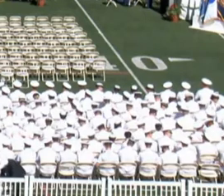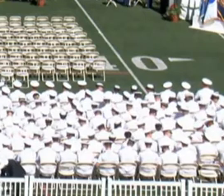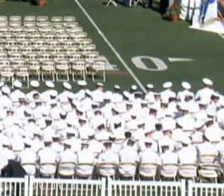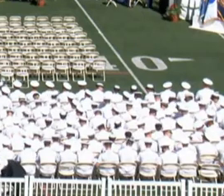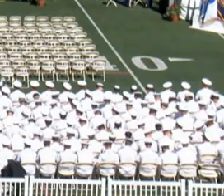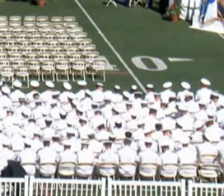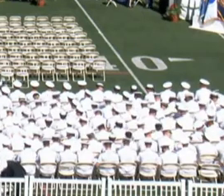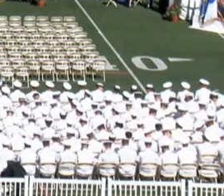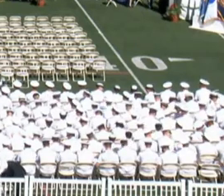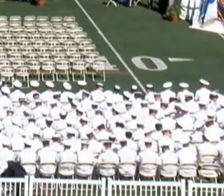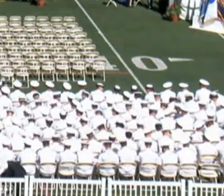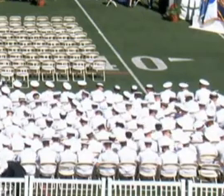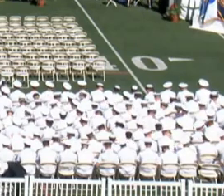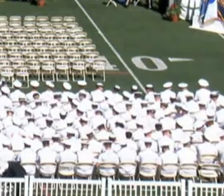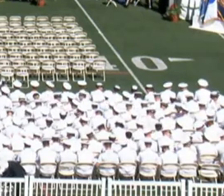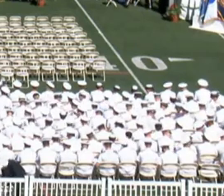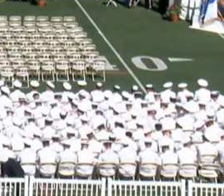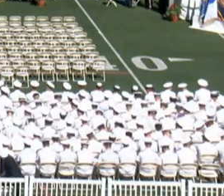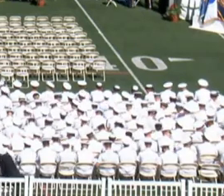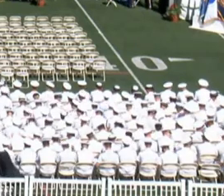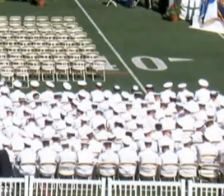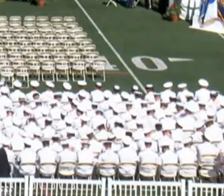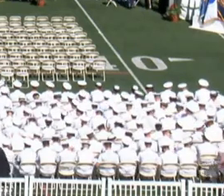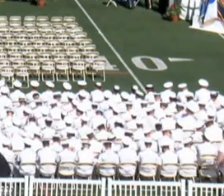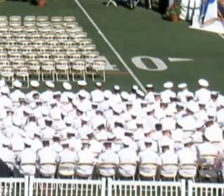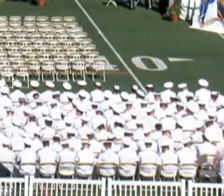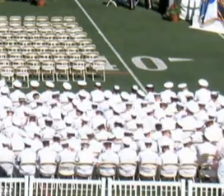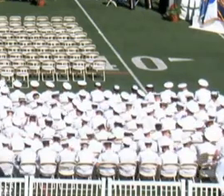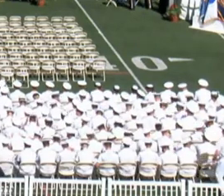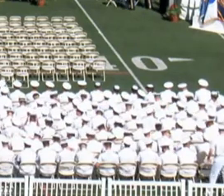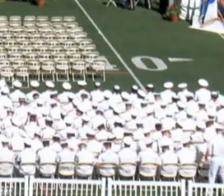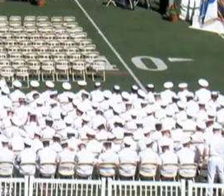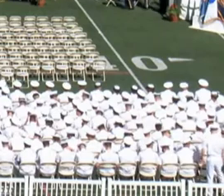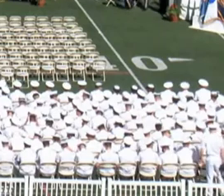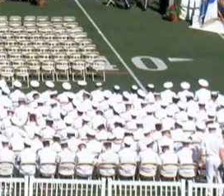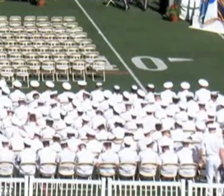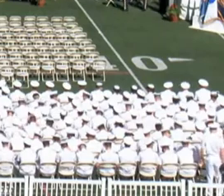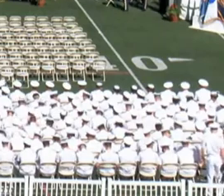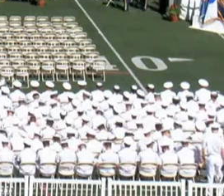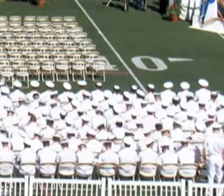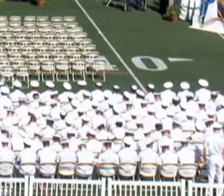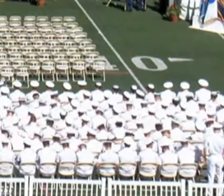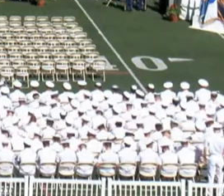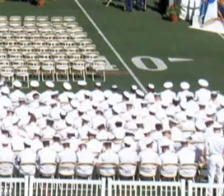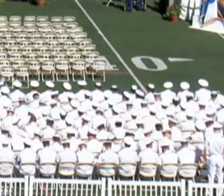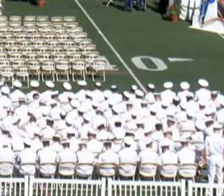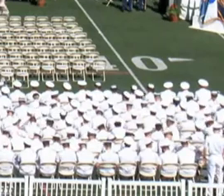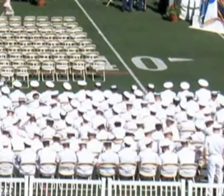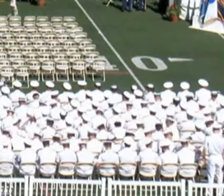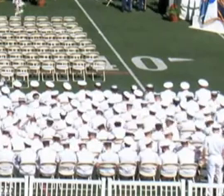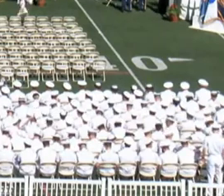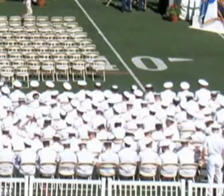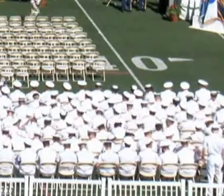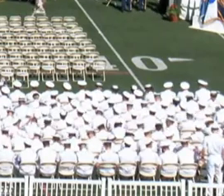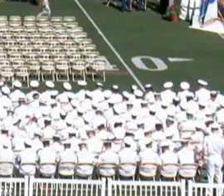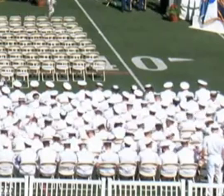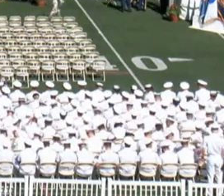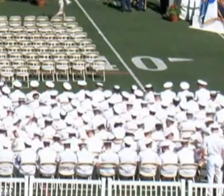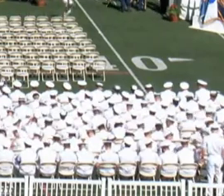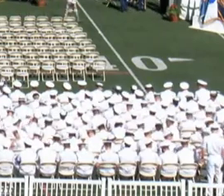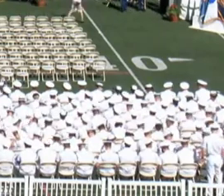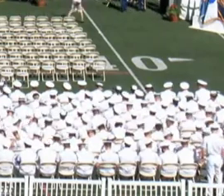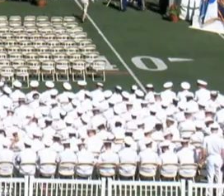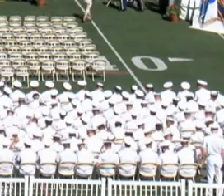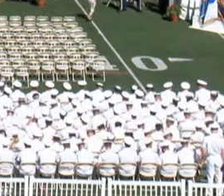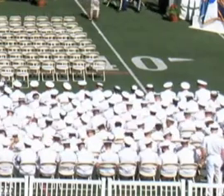led an infantry battalion in Iraq in 1991, an expeditionary brigade in Afghanistan after the 9/11 terror attack in 2001, a Marine division